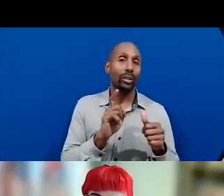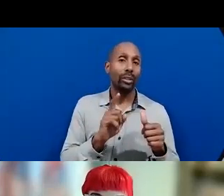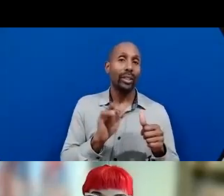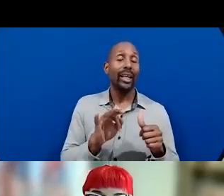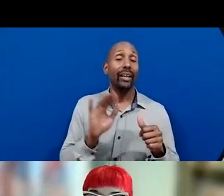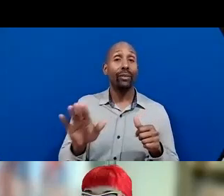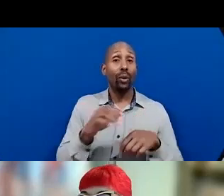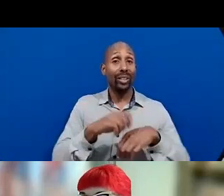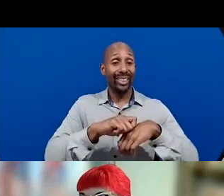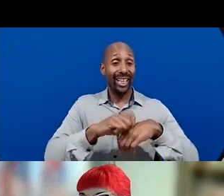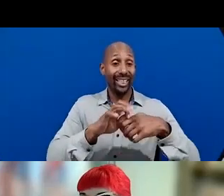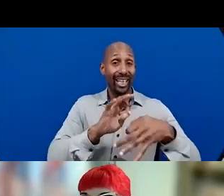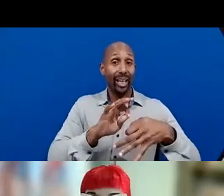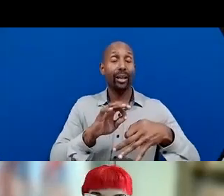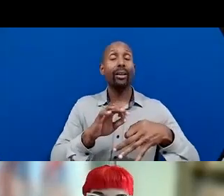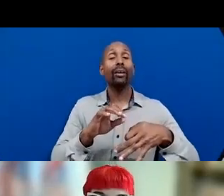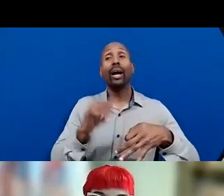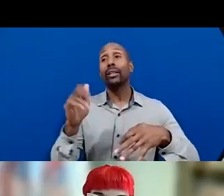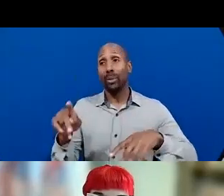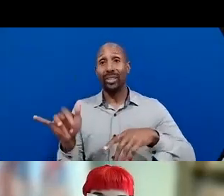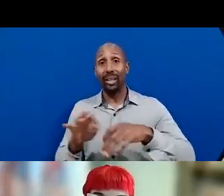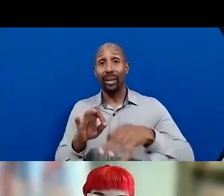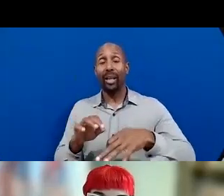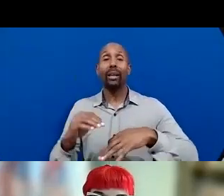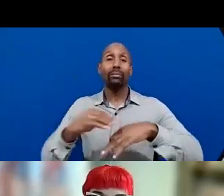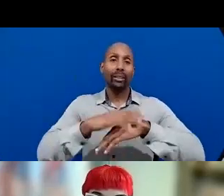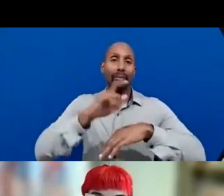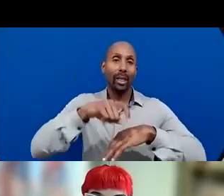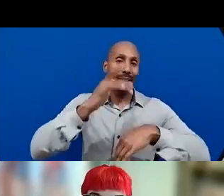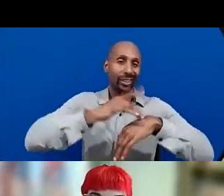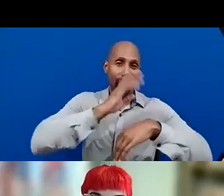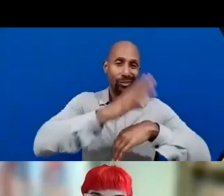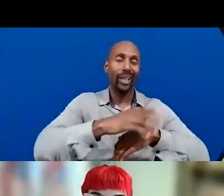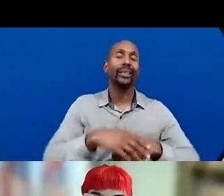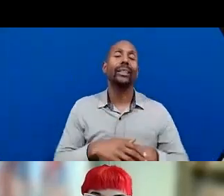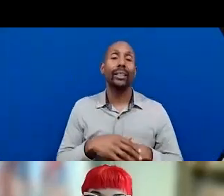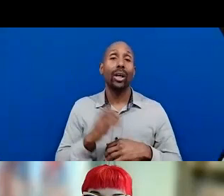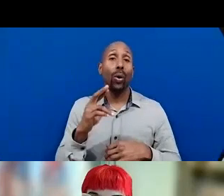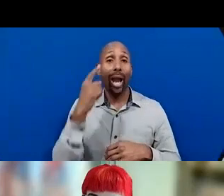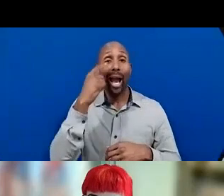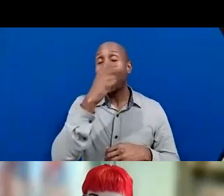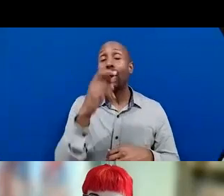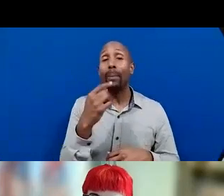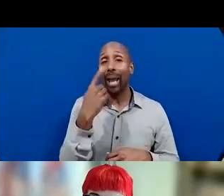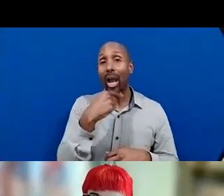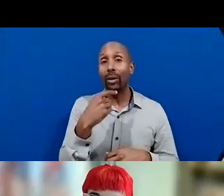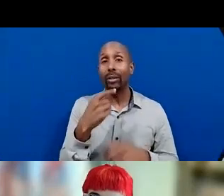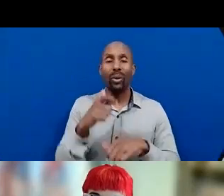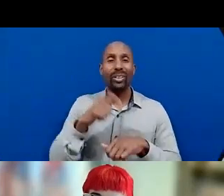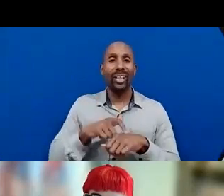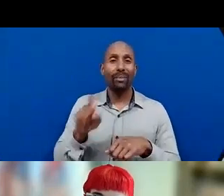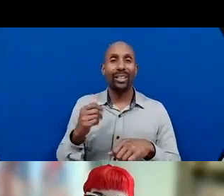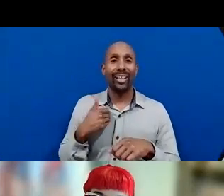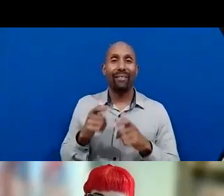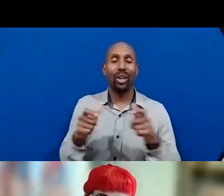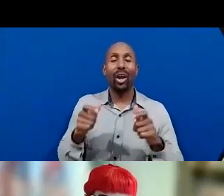mouth. It's usually passed human to human by large respiratory droplets. So I'm